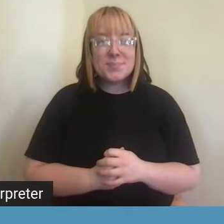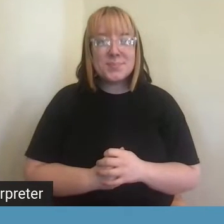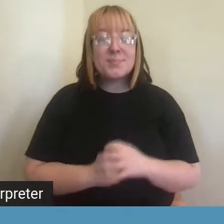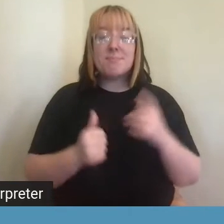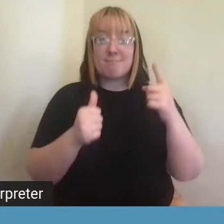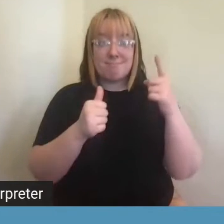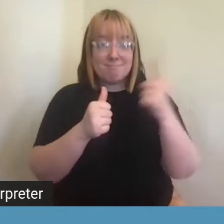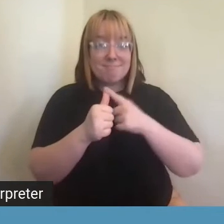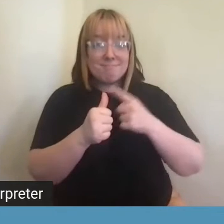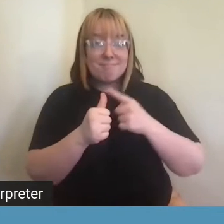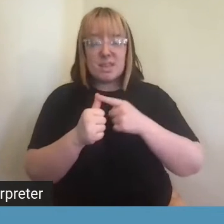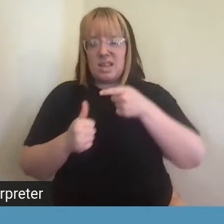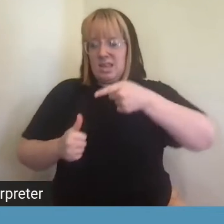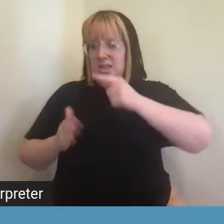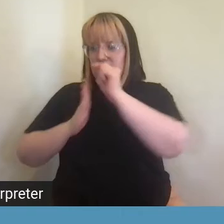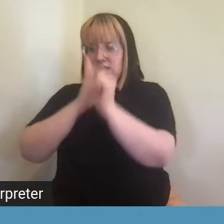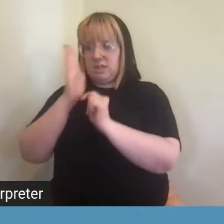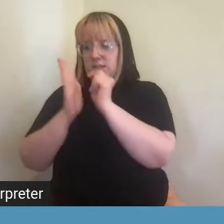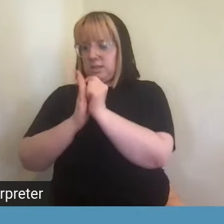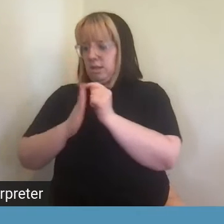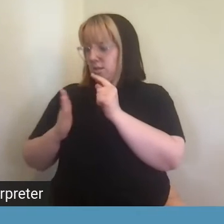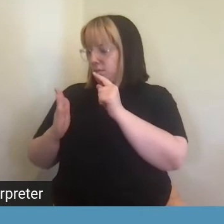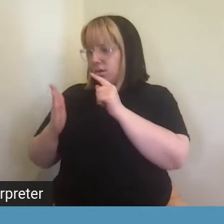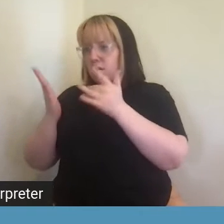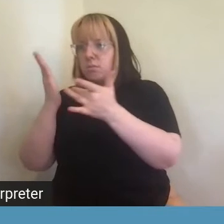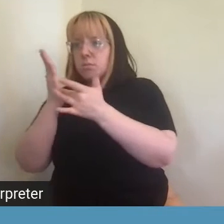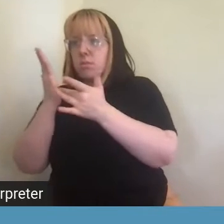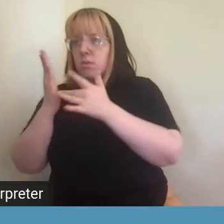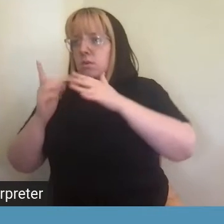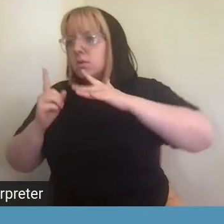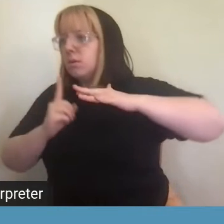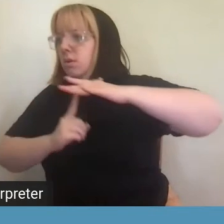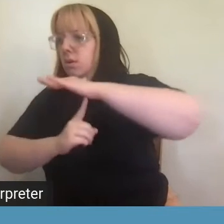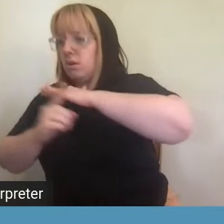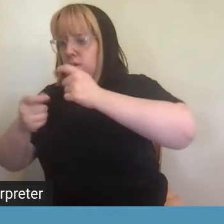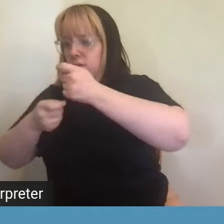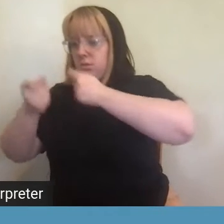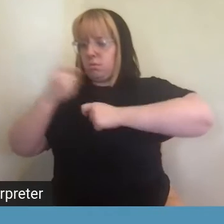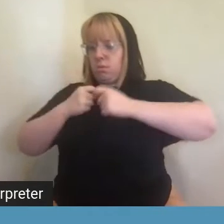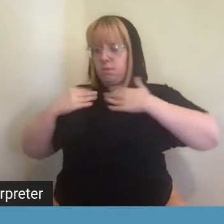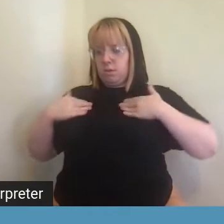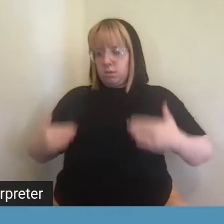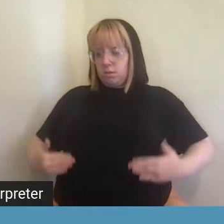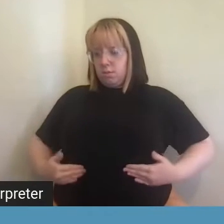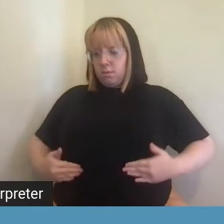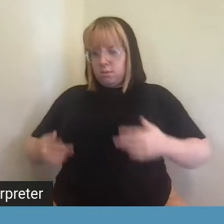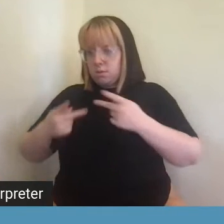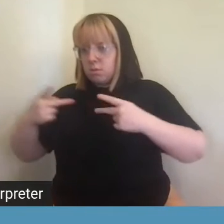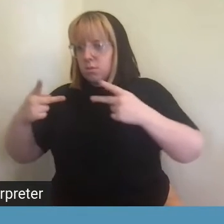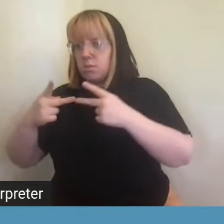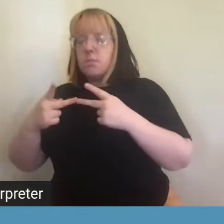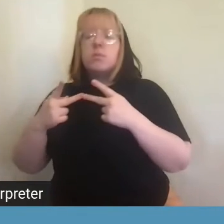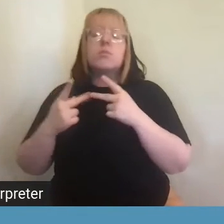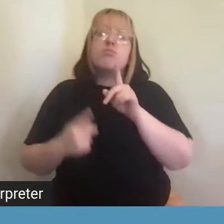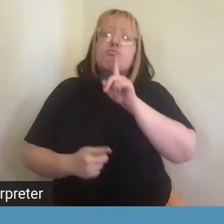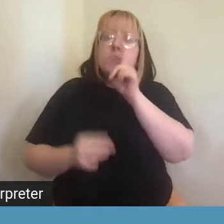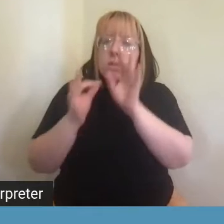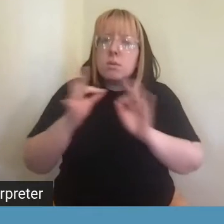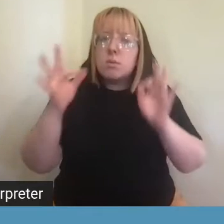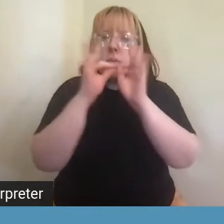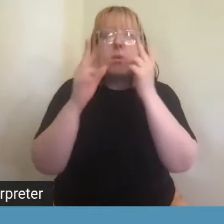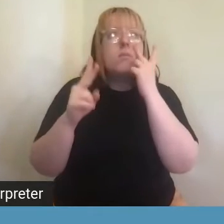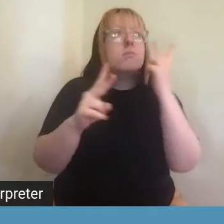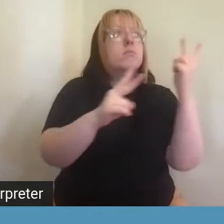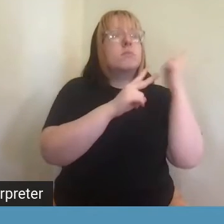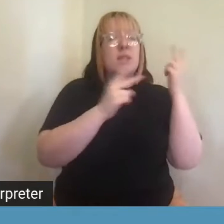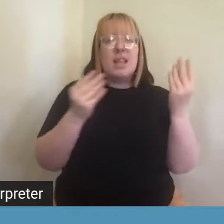digital spaces may substitute our physical sense of place, it is important to reflect on the land we each occupy and honor